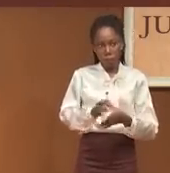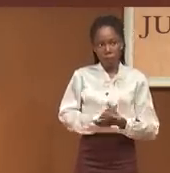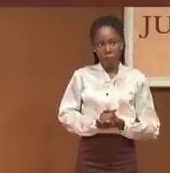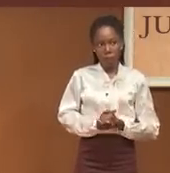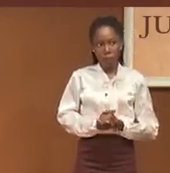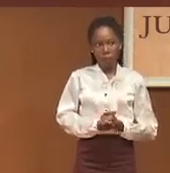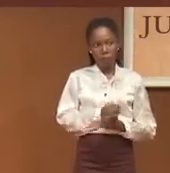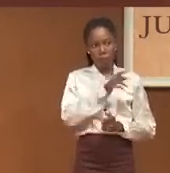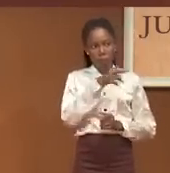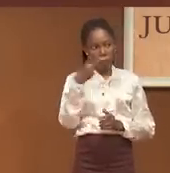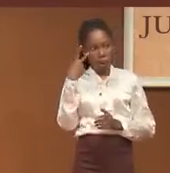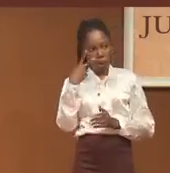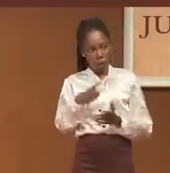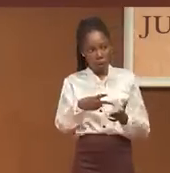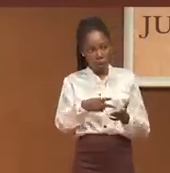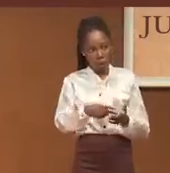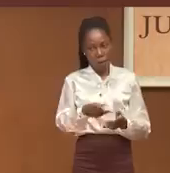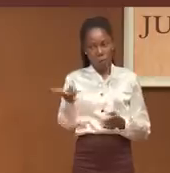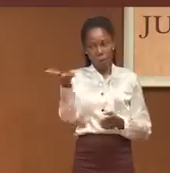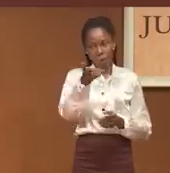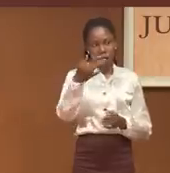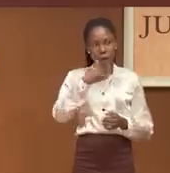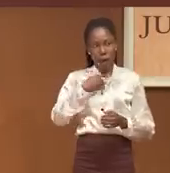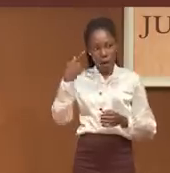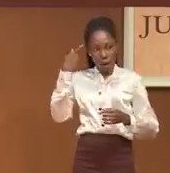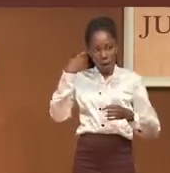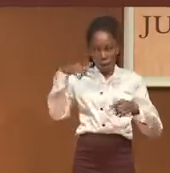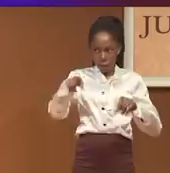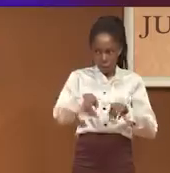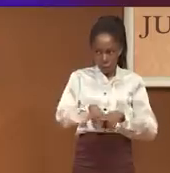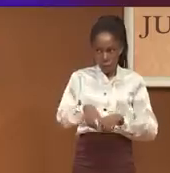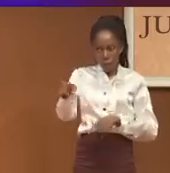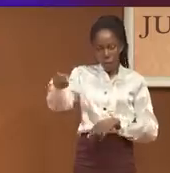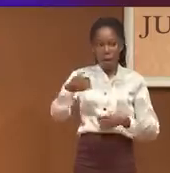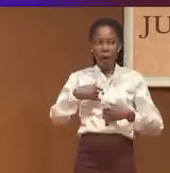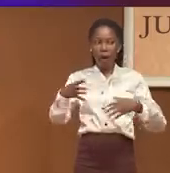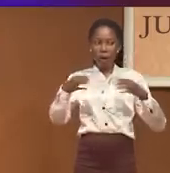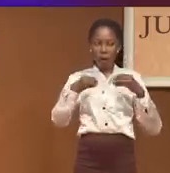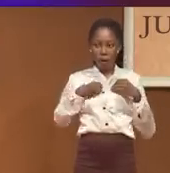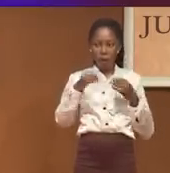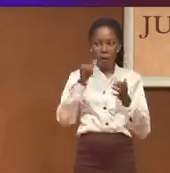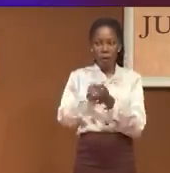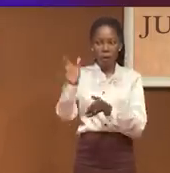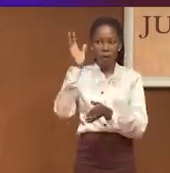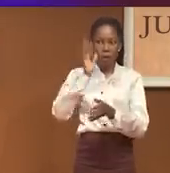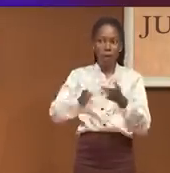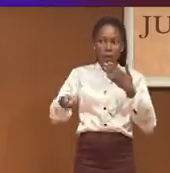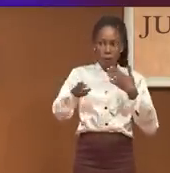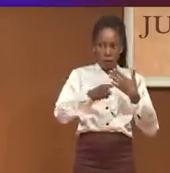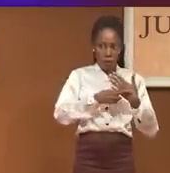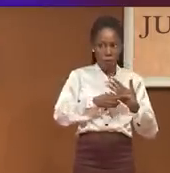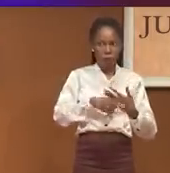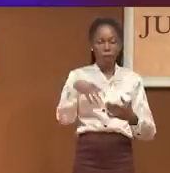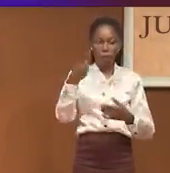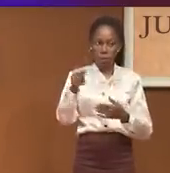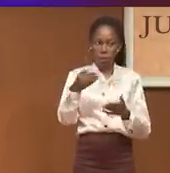I realize that you have both agreed, even you have accepted to return the money. Yes,